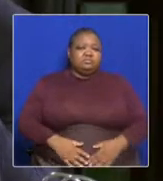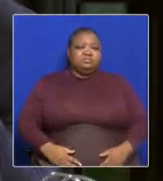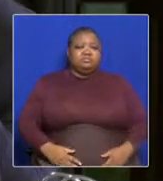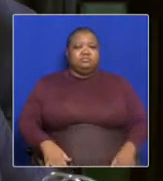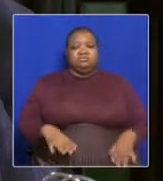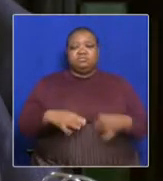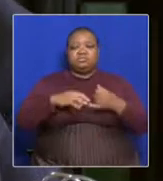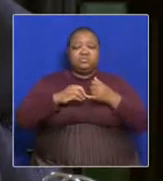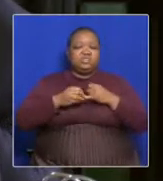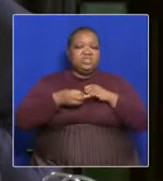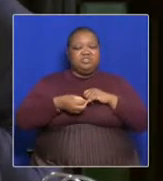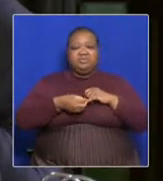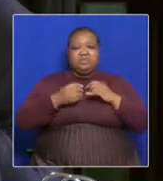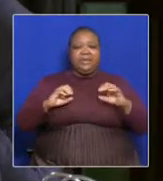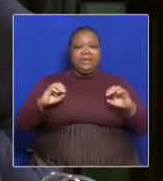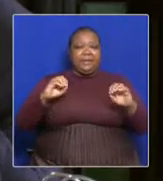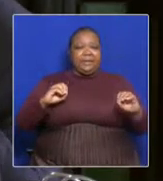because